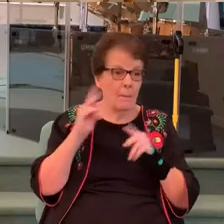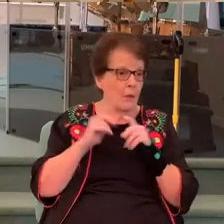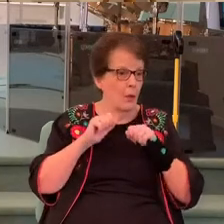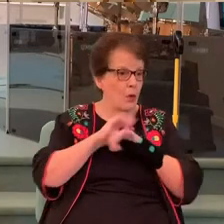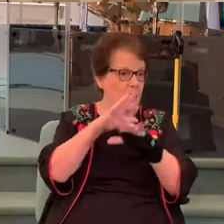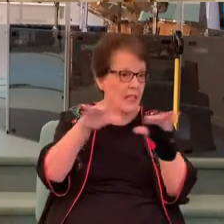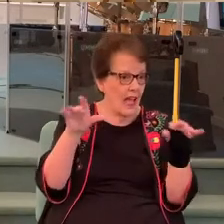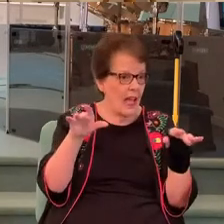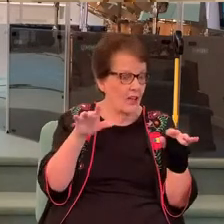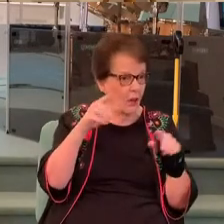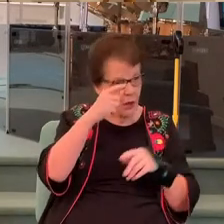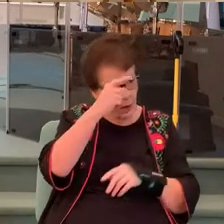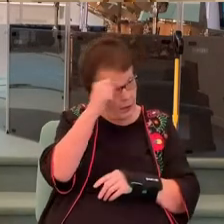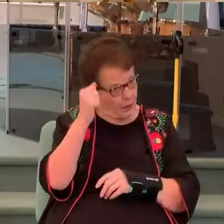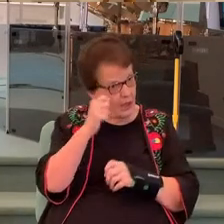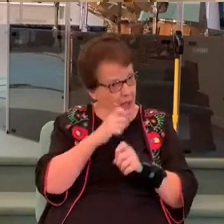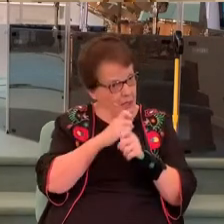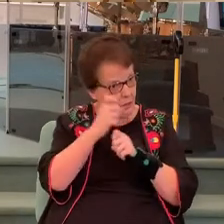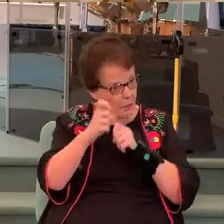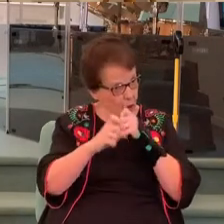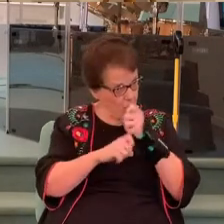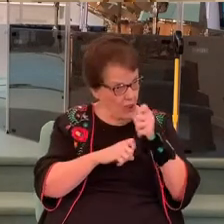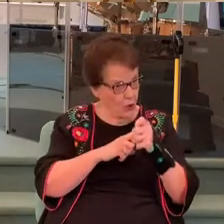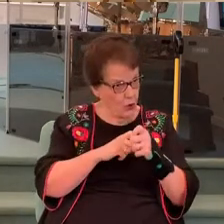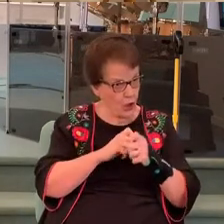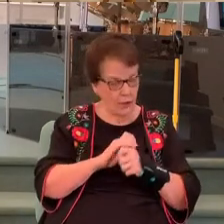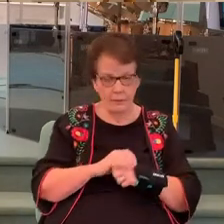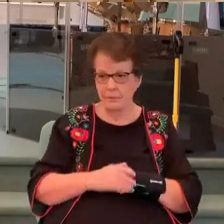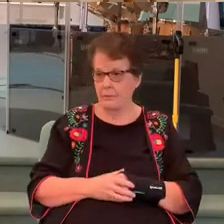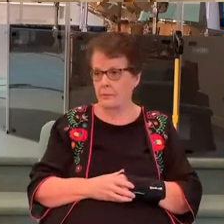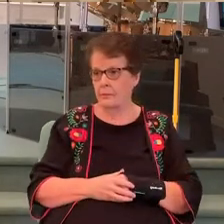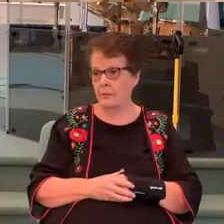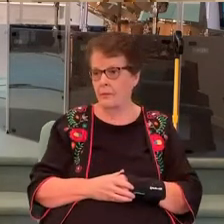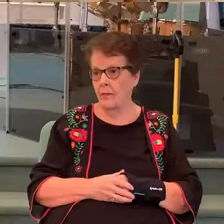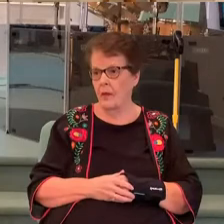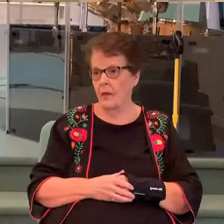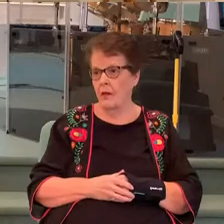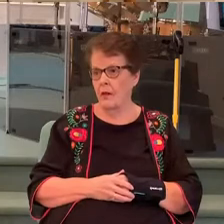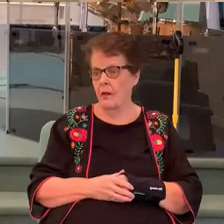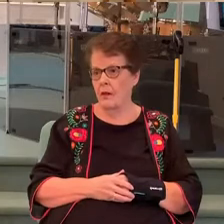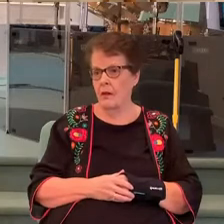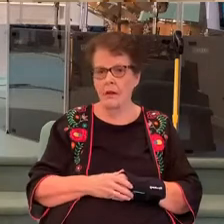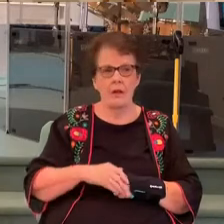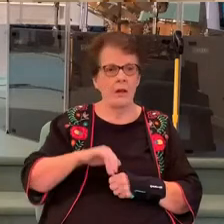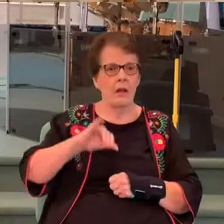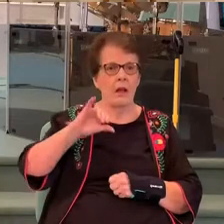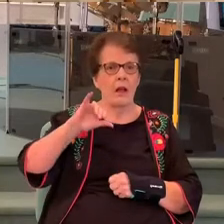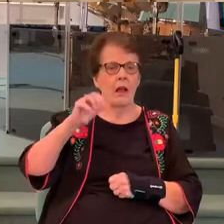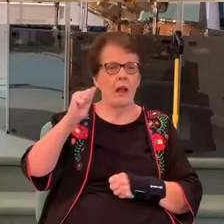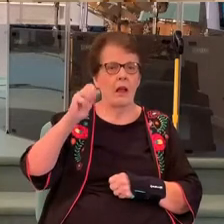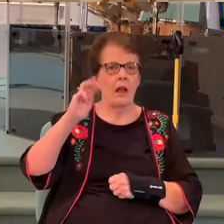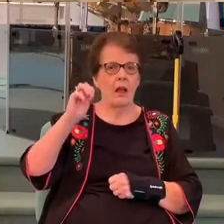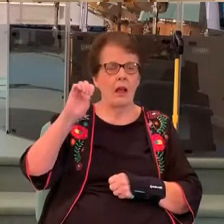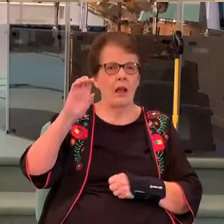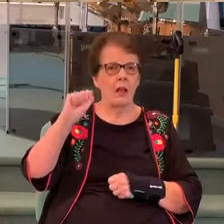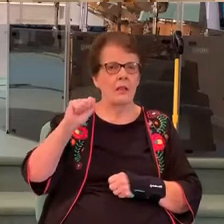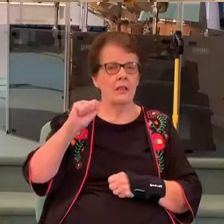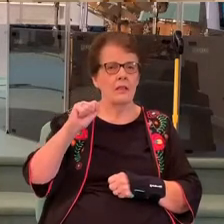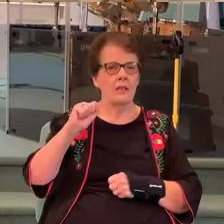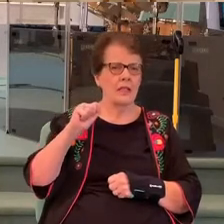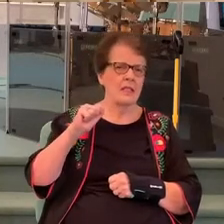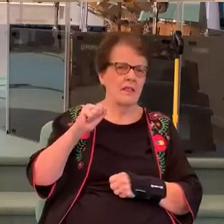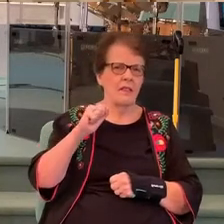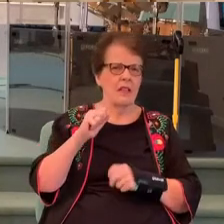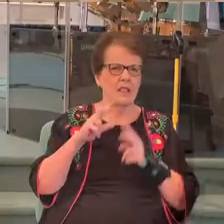the book of James, we've preached through the book of James before. The book of James is a very practical, here's how you live